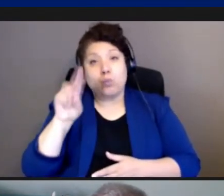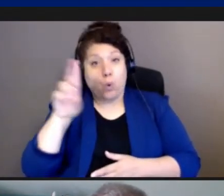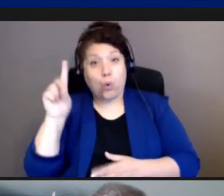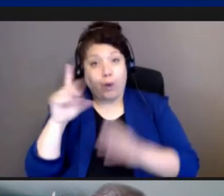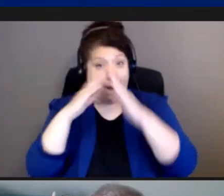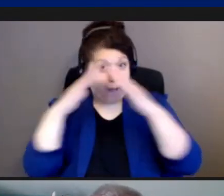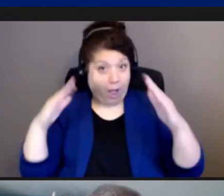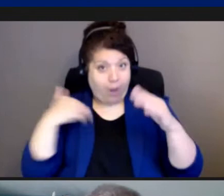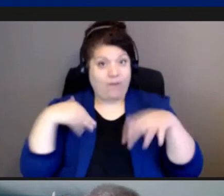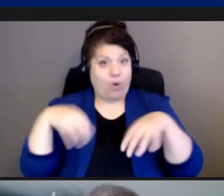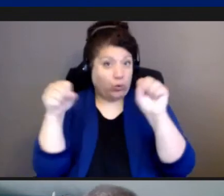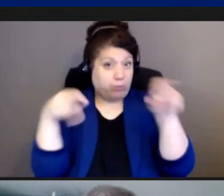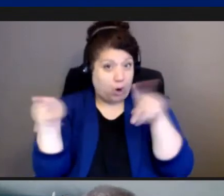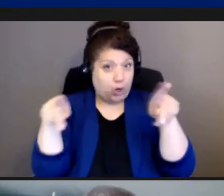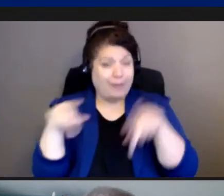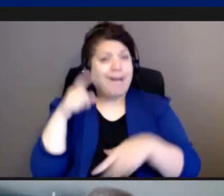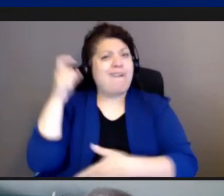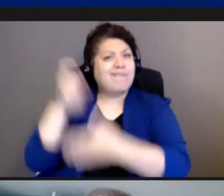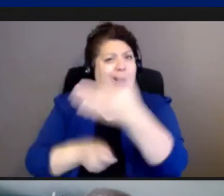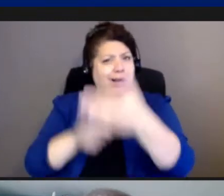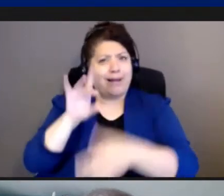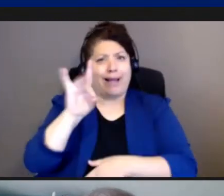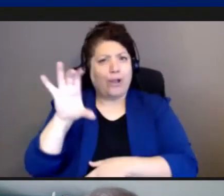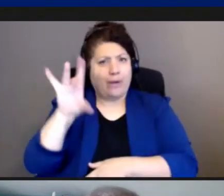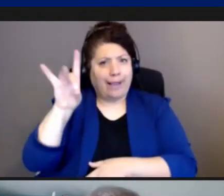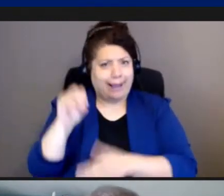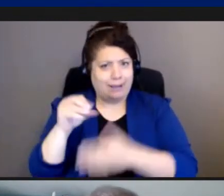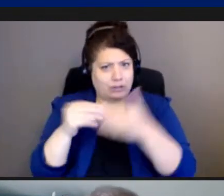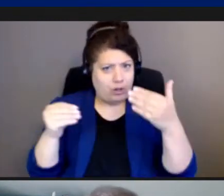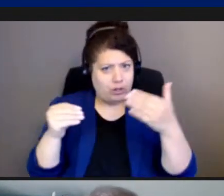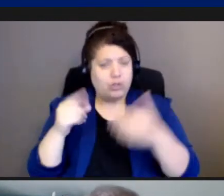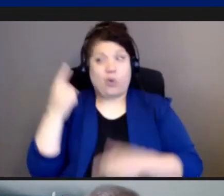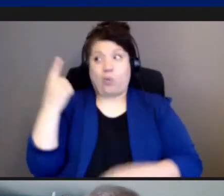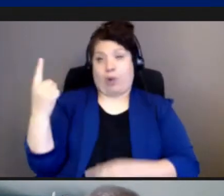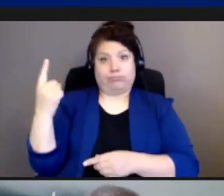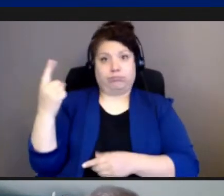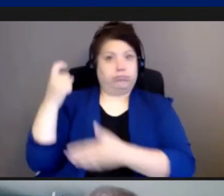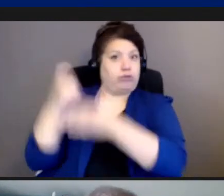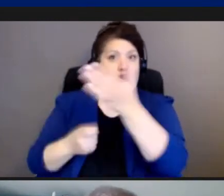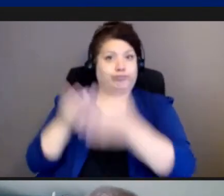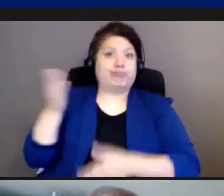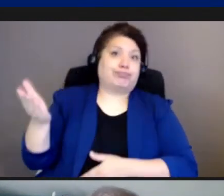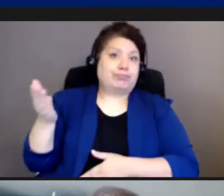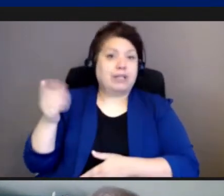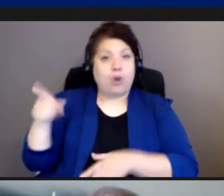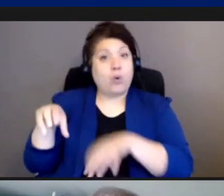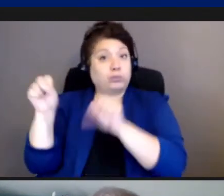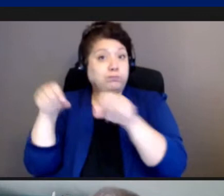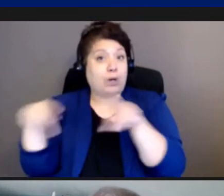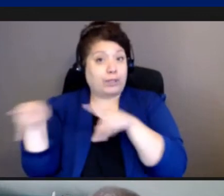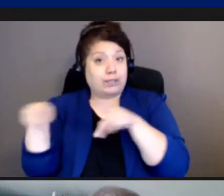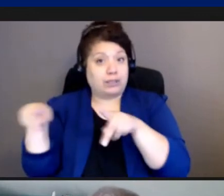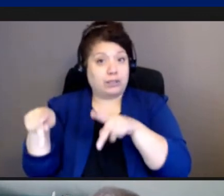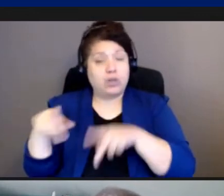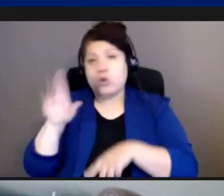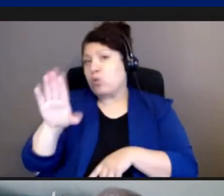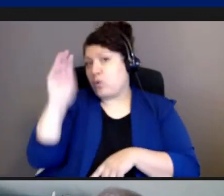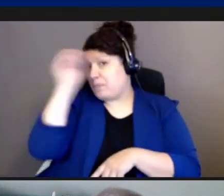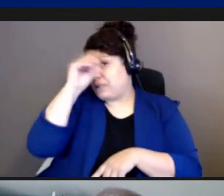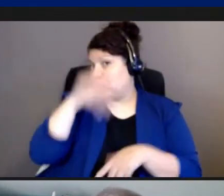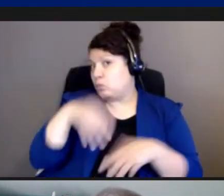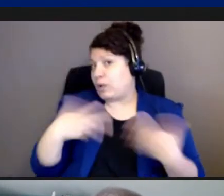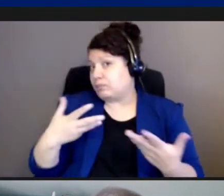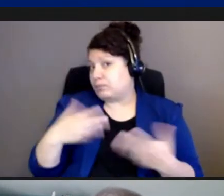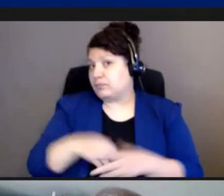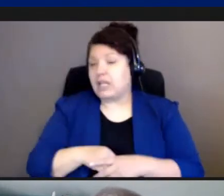was charged $880 for the party? I mean, I don't have an opinion. I mean, that's the